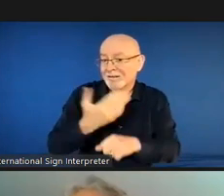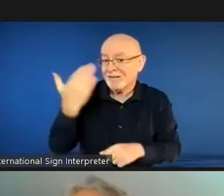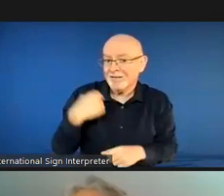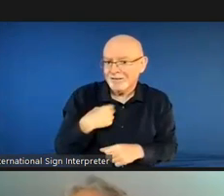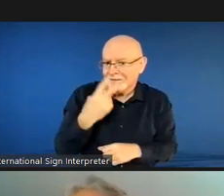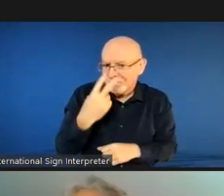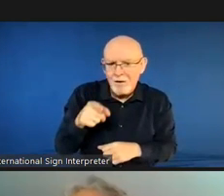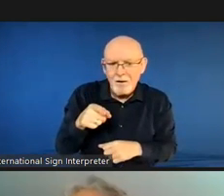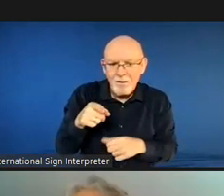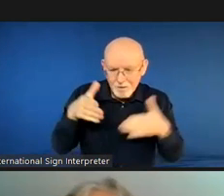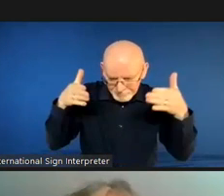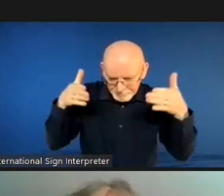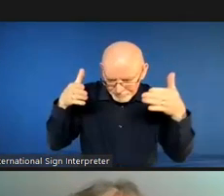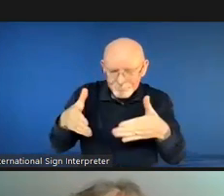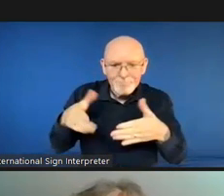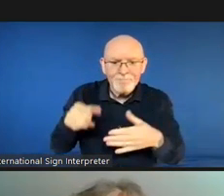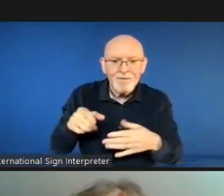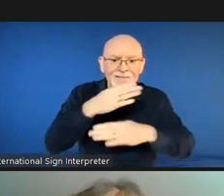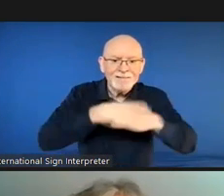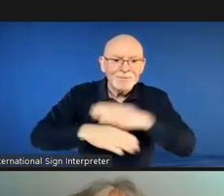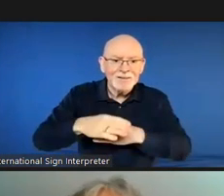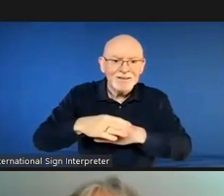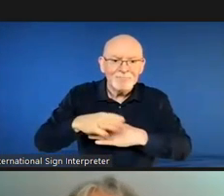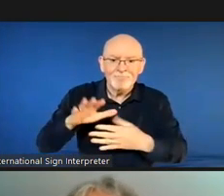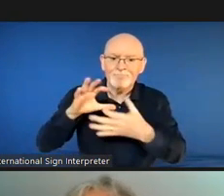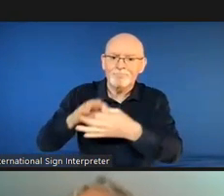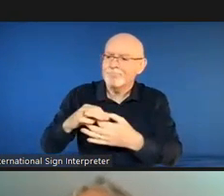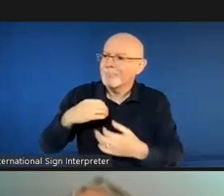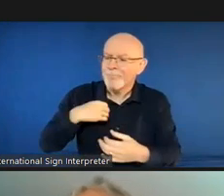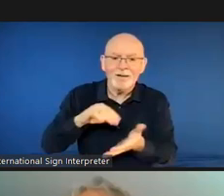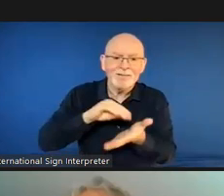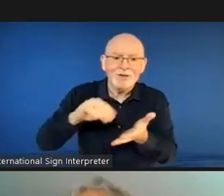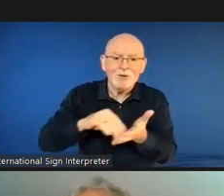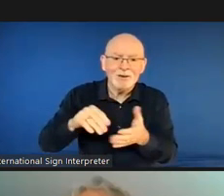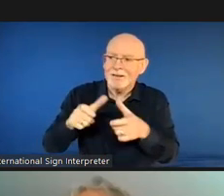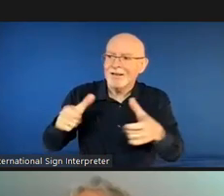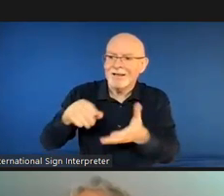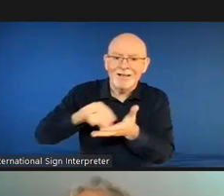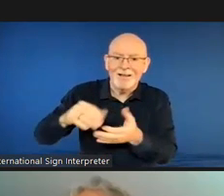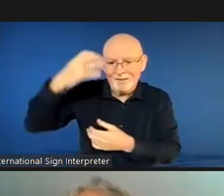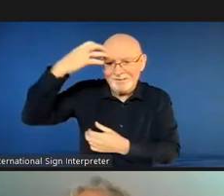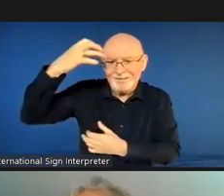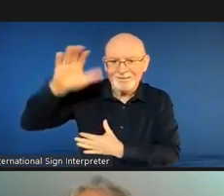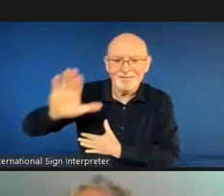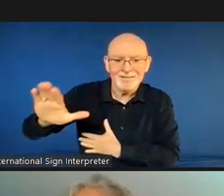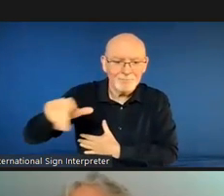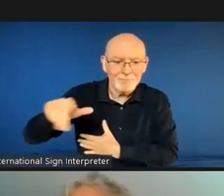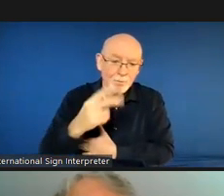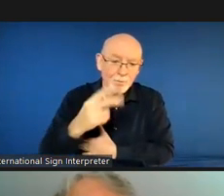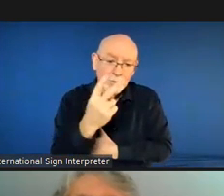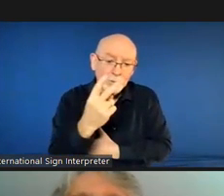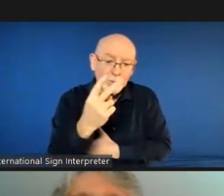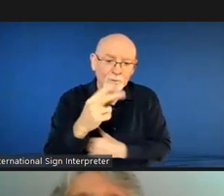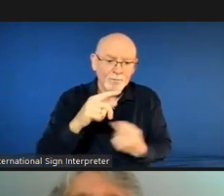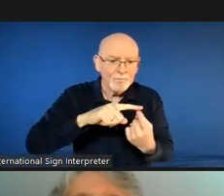International Development Secretary, and then Penny Mordaunt. And it was because of their leadership that we led the Global Disability